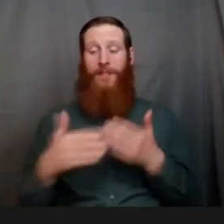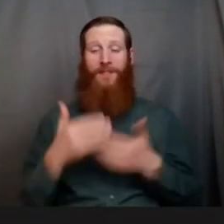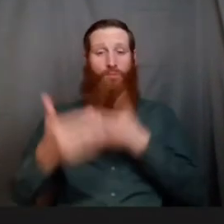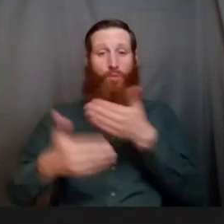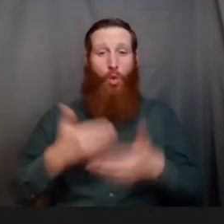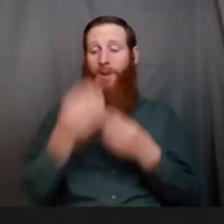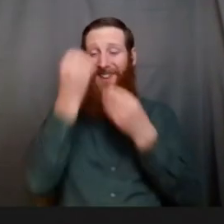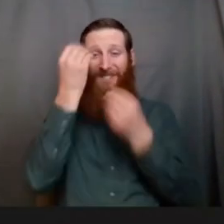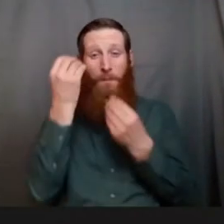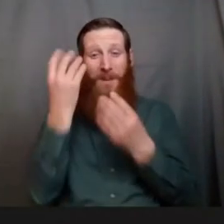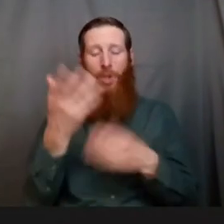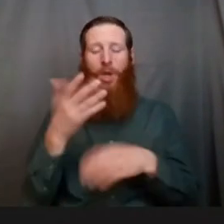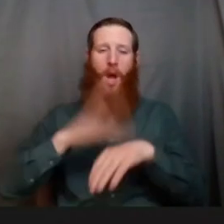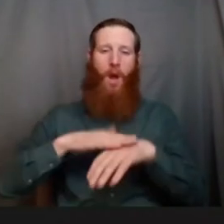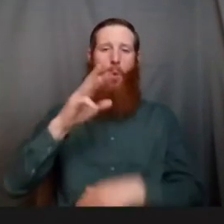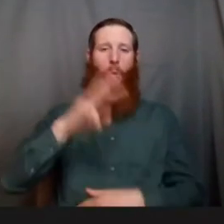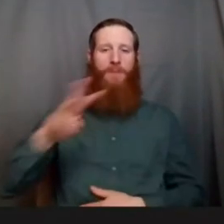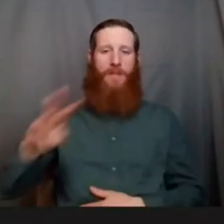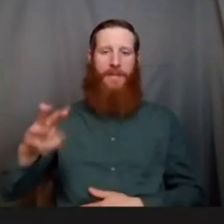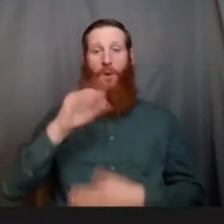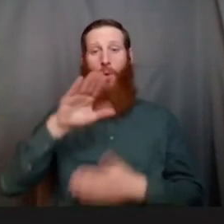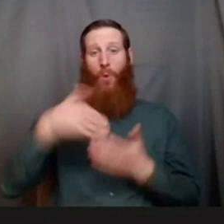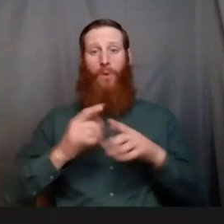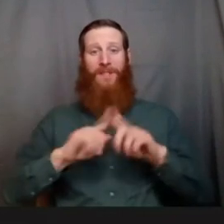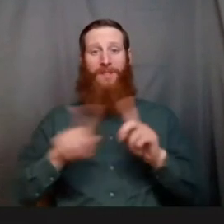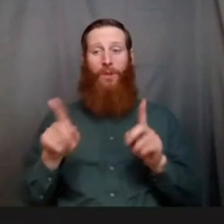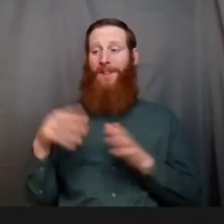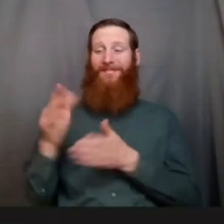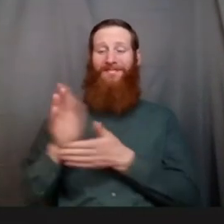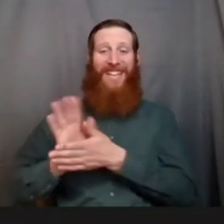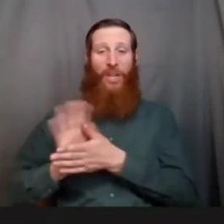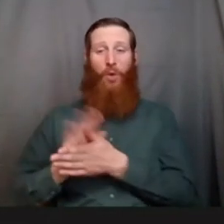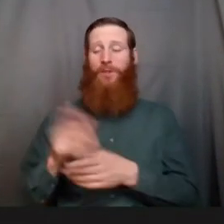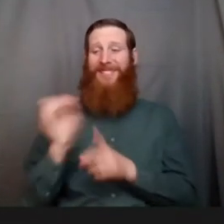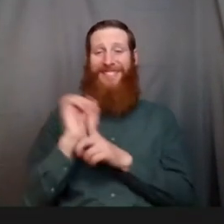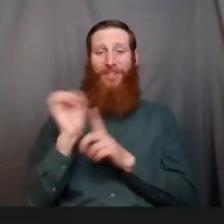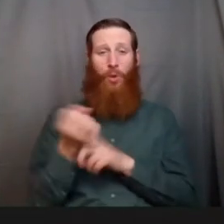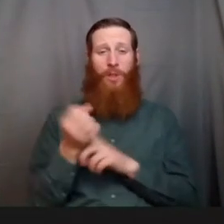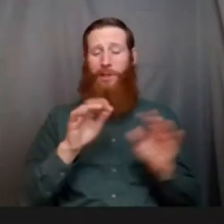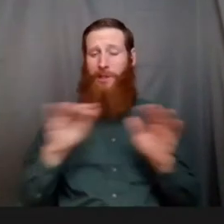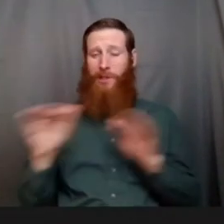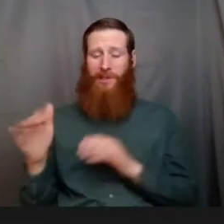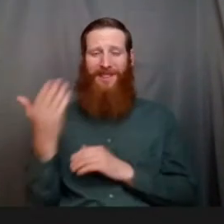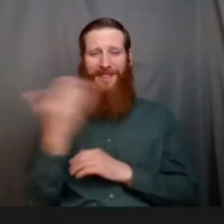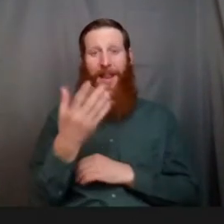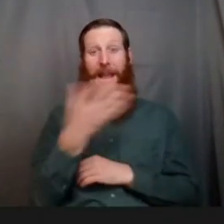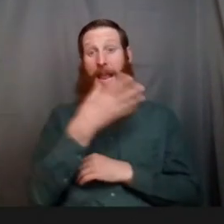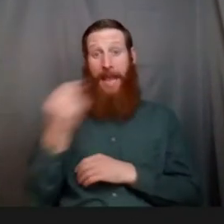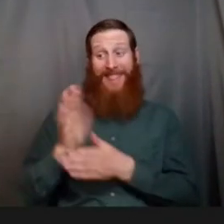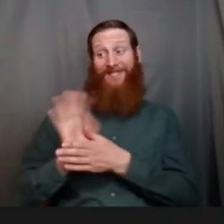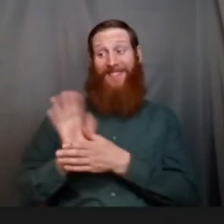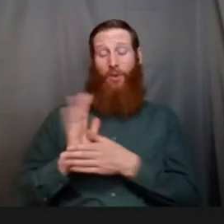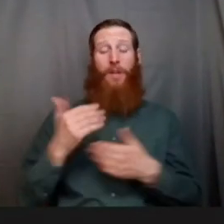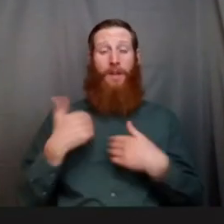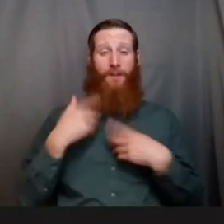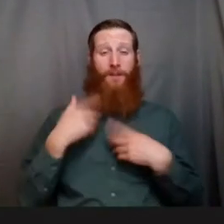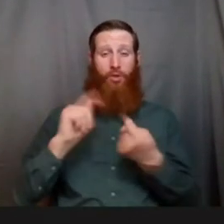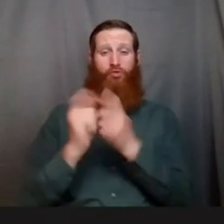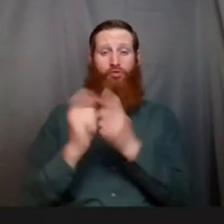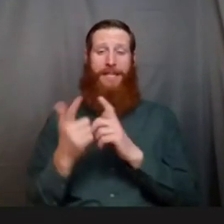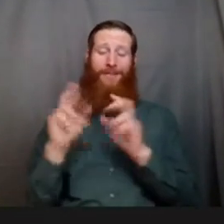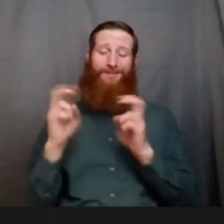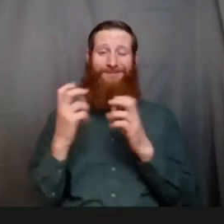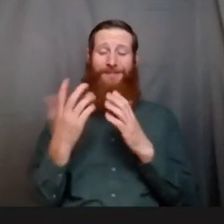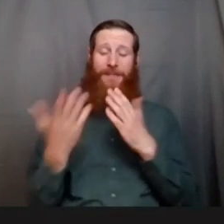the website, and all of the different videos and scenarios. And we actually have the videos translated as well in our top languages. So I